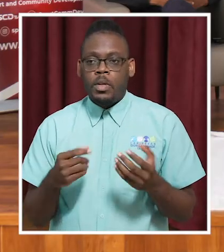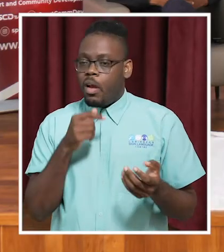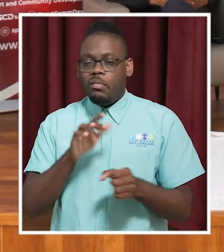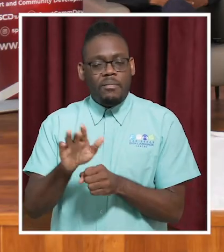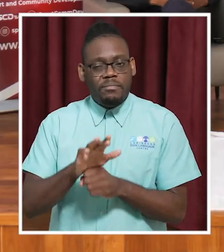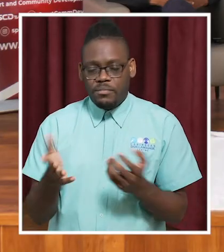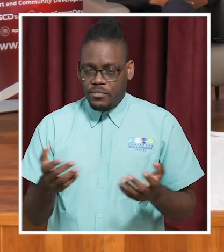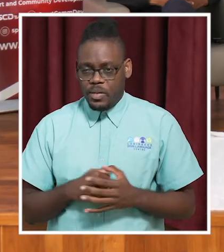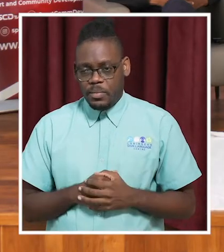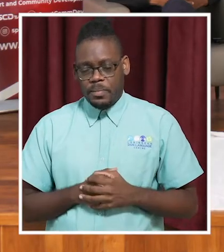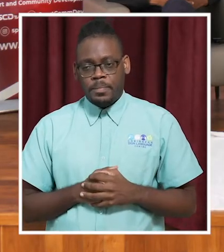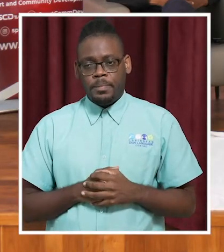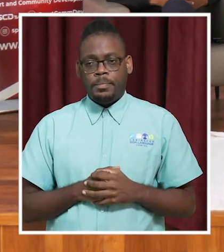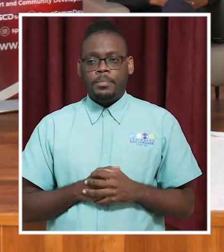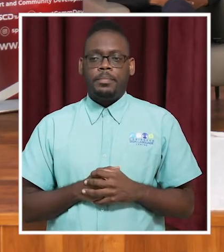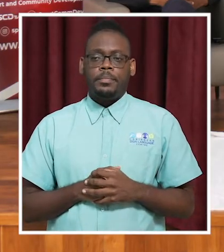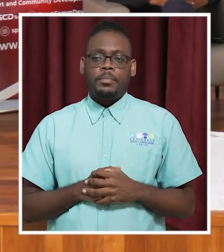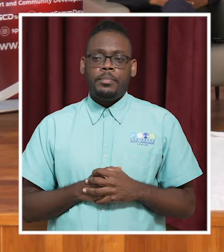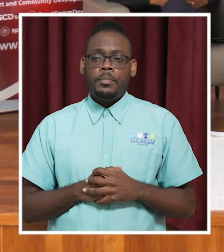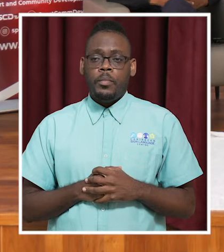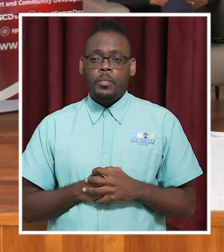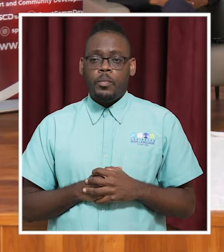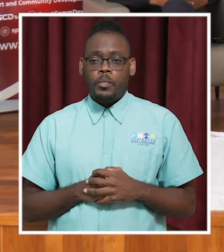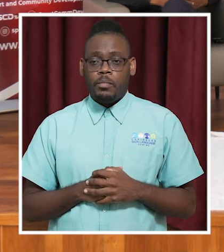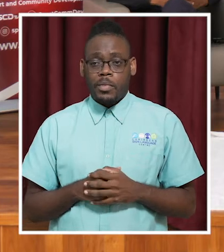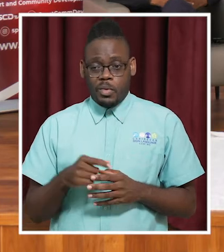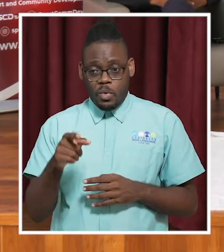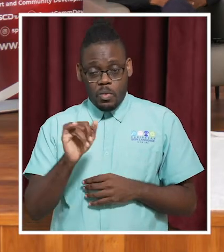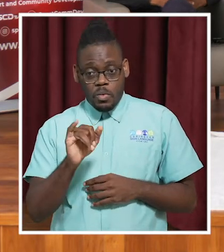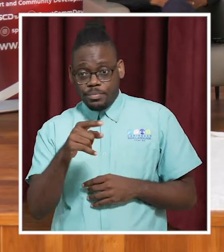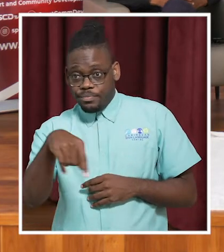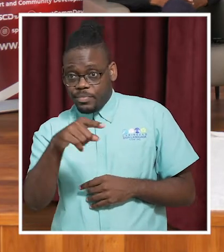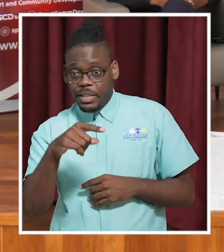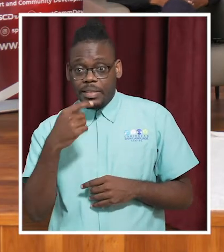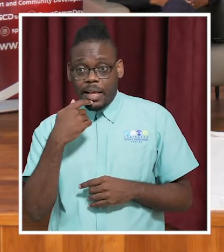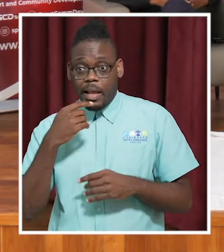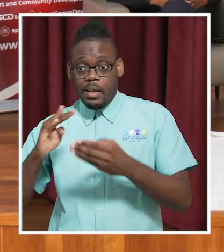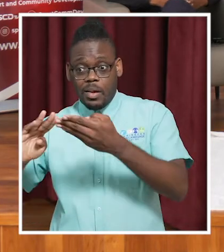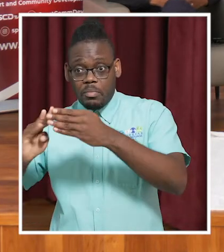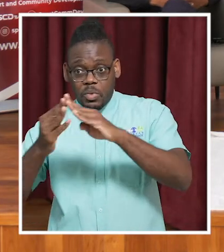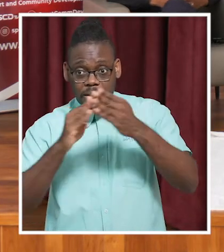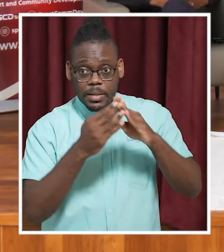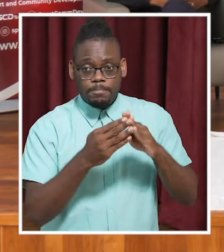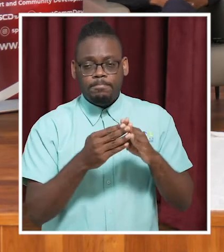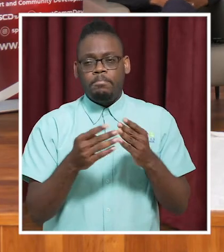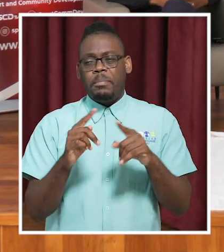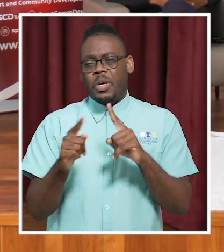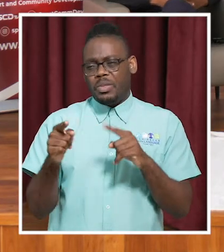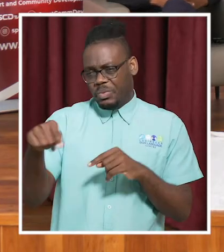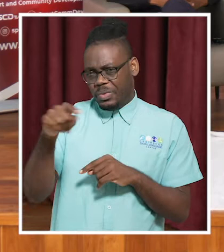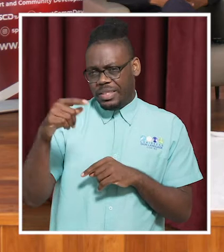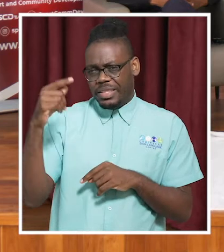You mentioned that possibly from a societal standpoint. I want to even go, as you mentioned, the school, and where we see